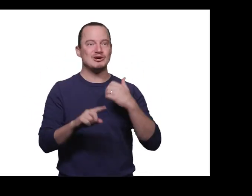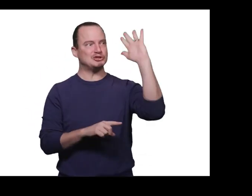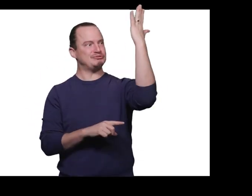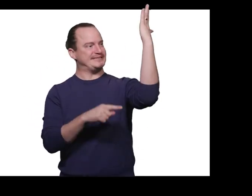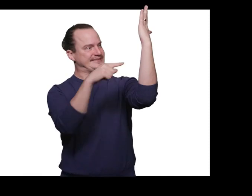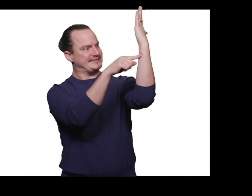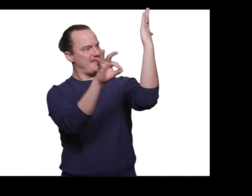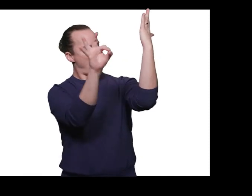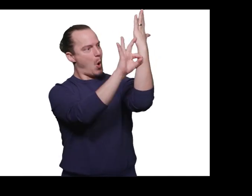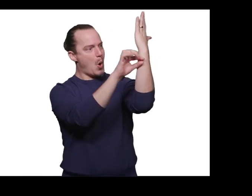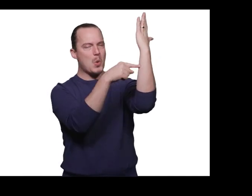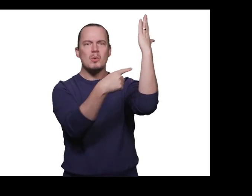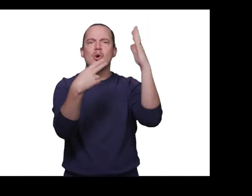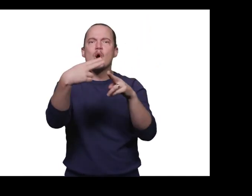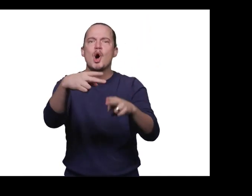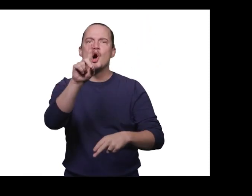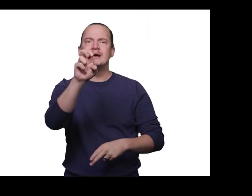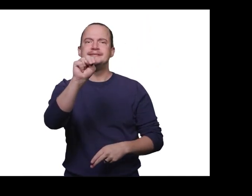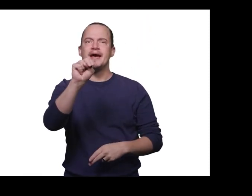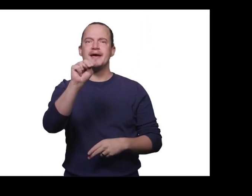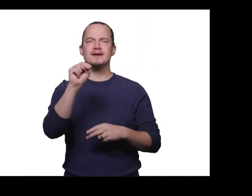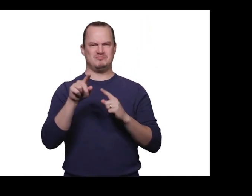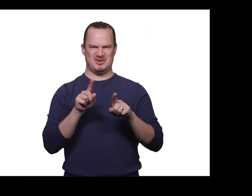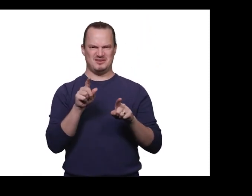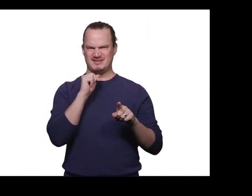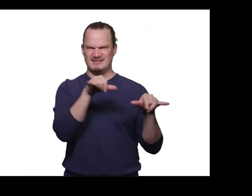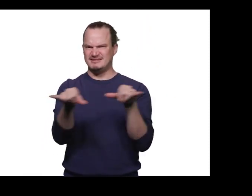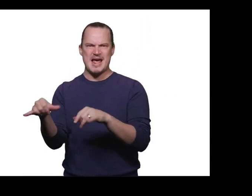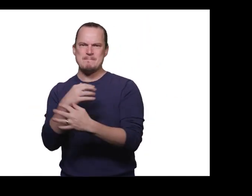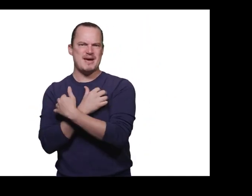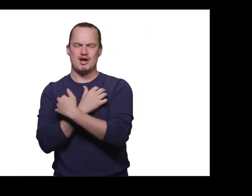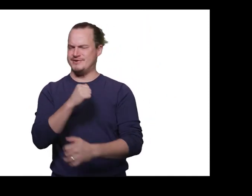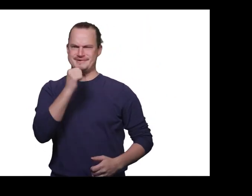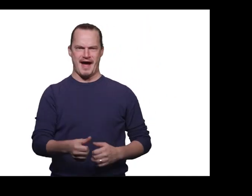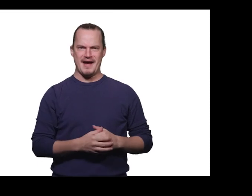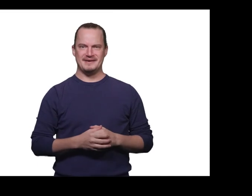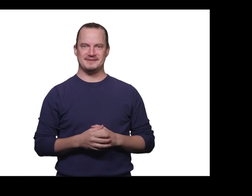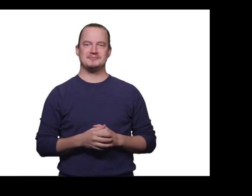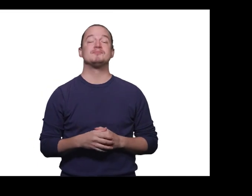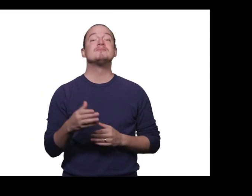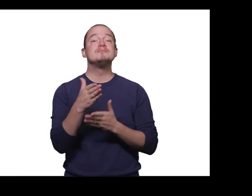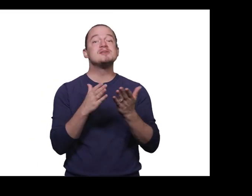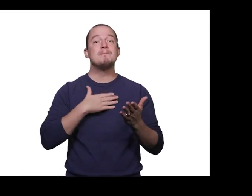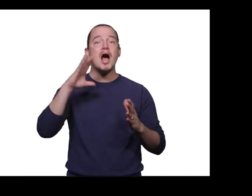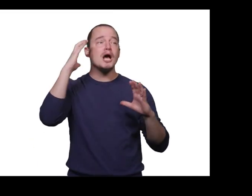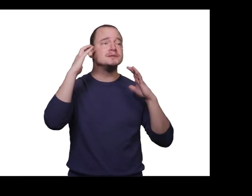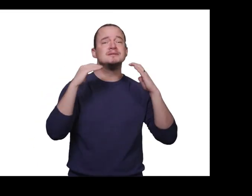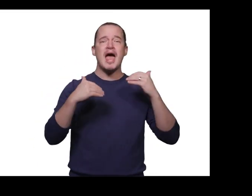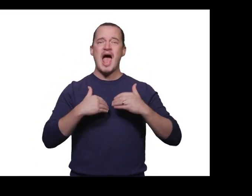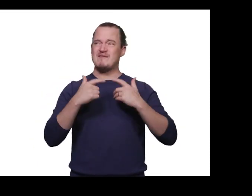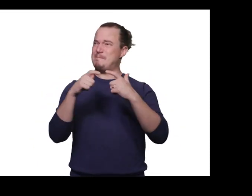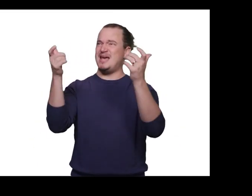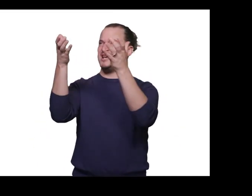in a tree called a den, but I am not a bear. Some of my cousins live in these